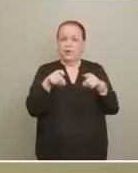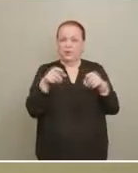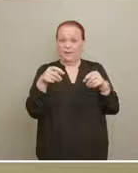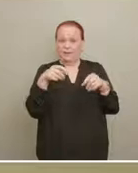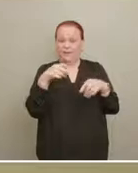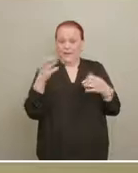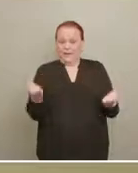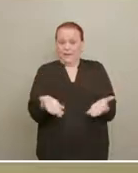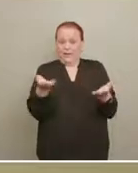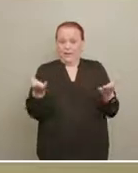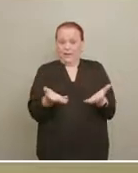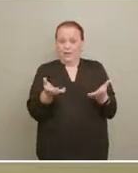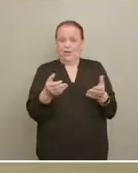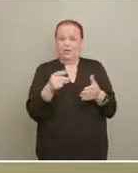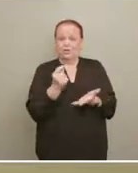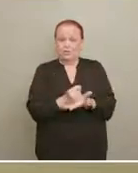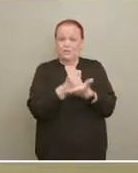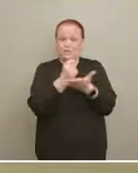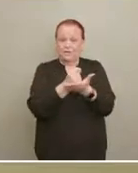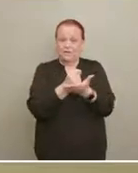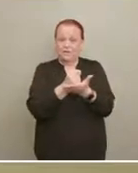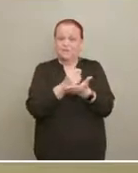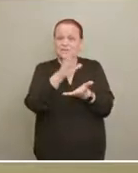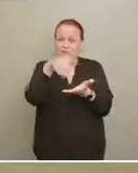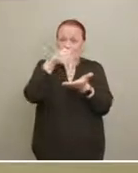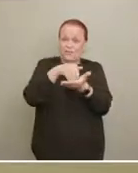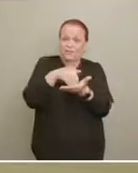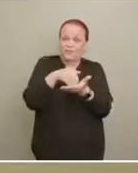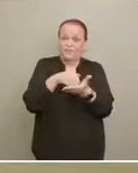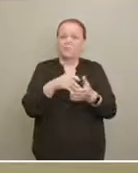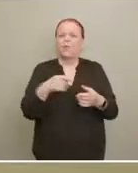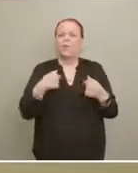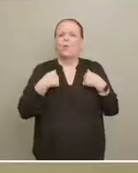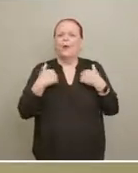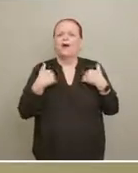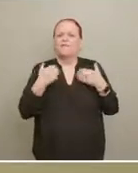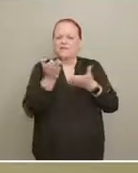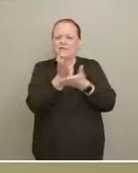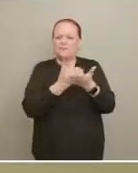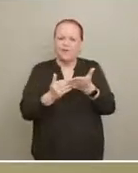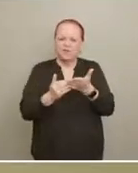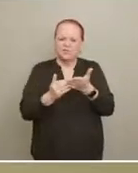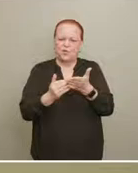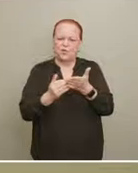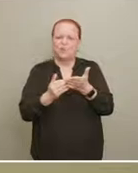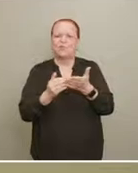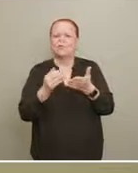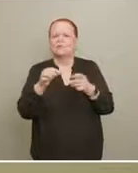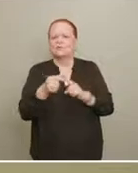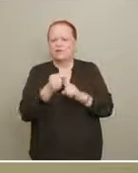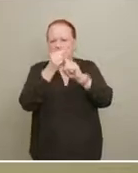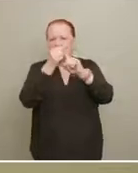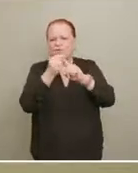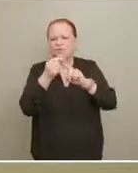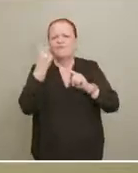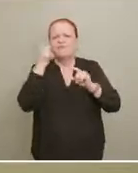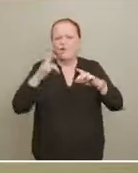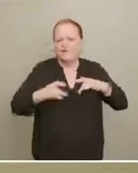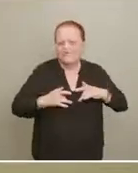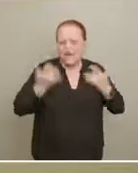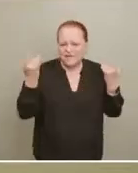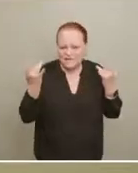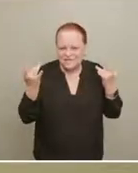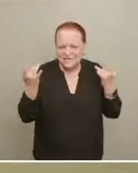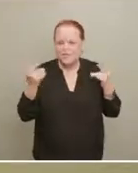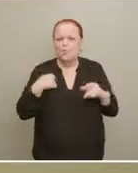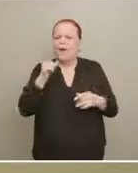facility, active with patients in care, we are in a special part of the facility that we created just for events like this, so we're